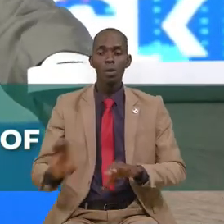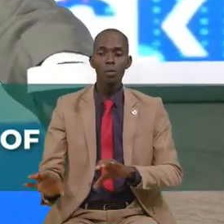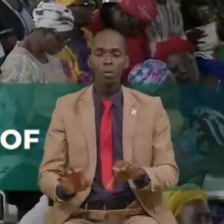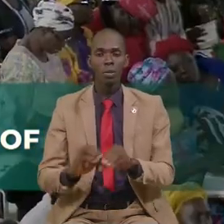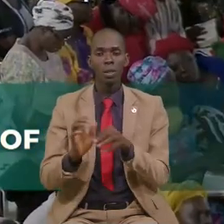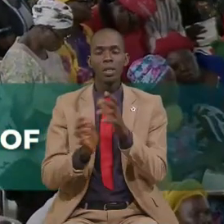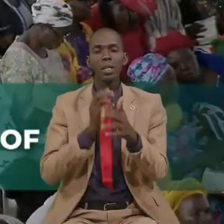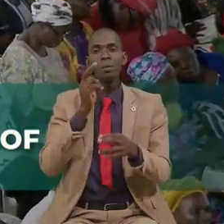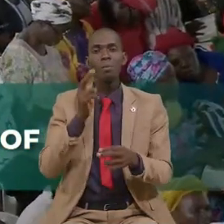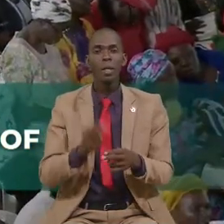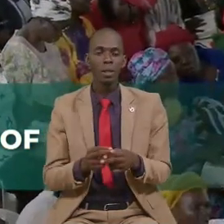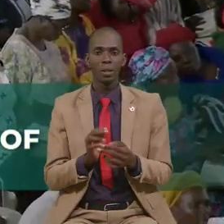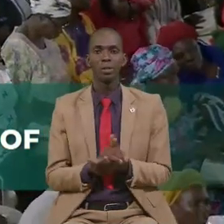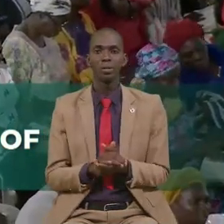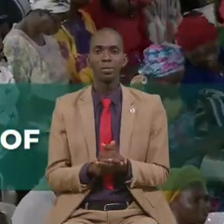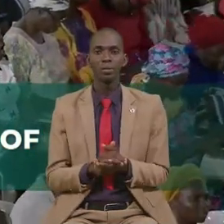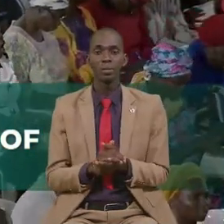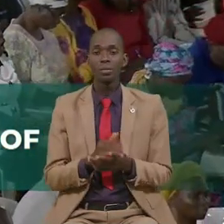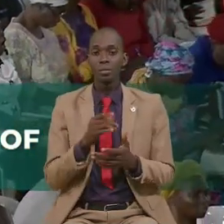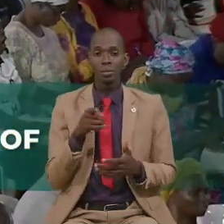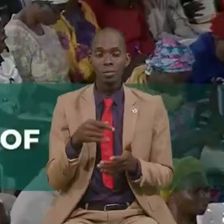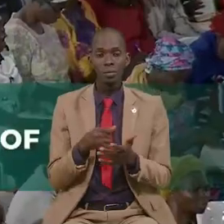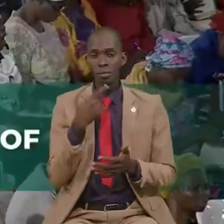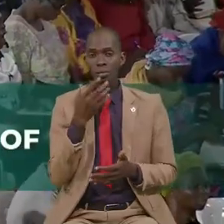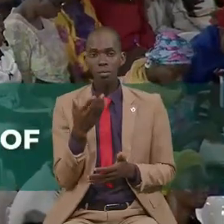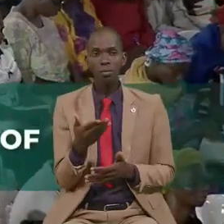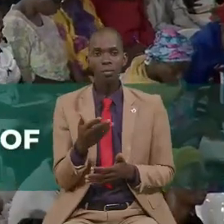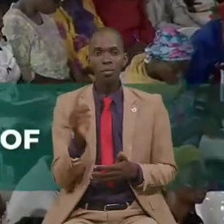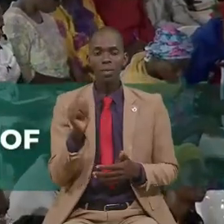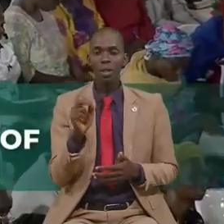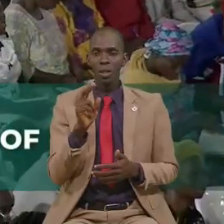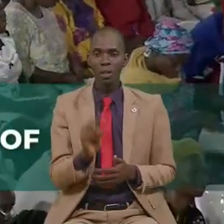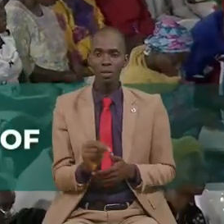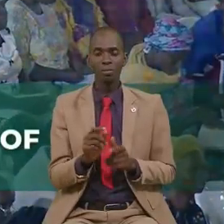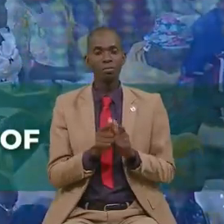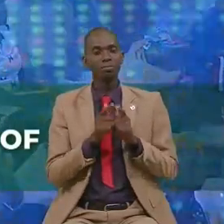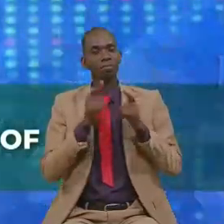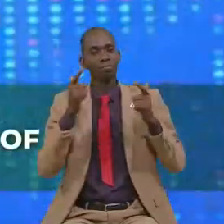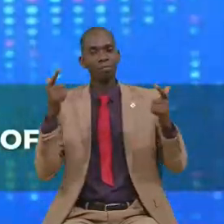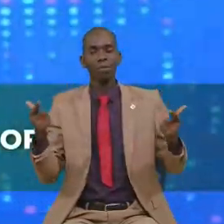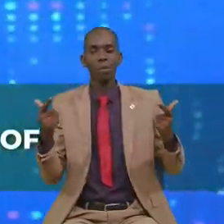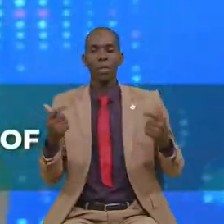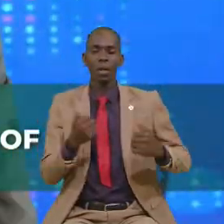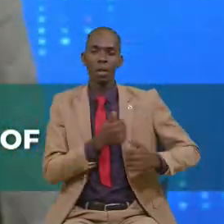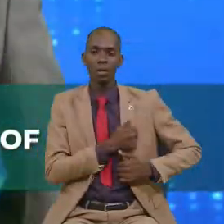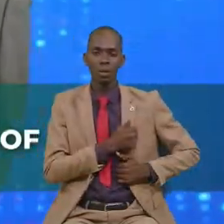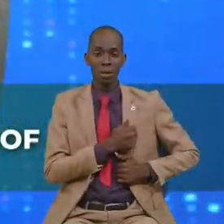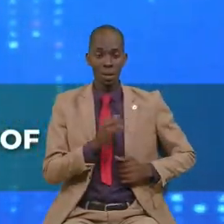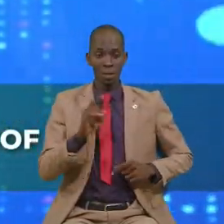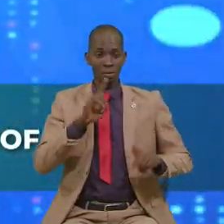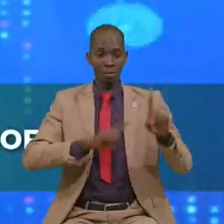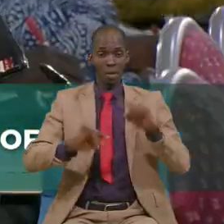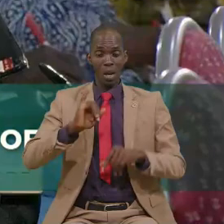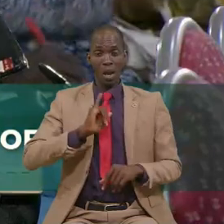Jesus' name. It says an exceeding great army. I will be part of that